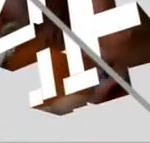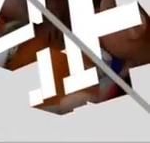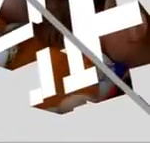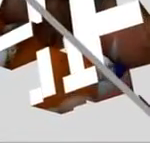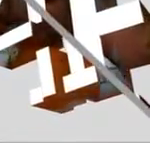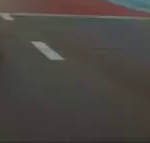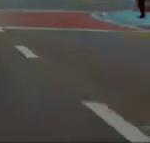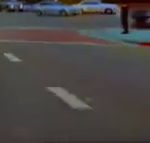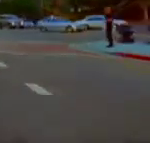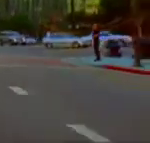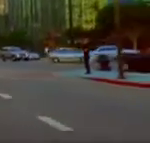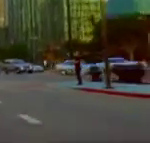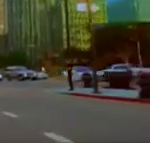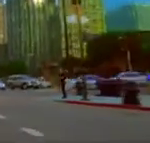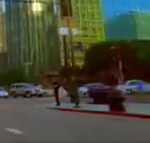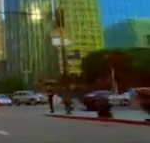on 4.